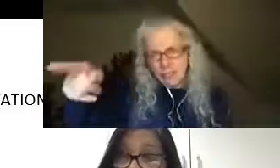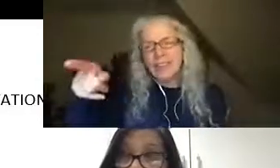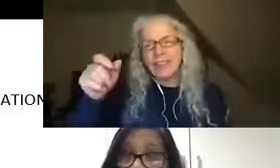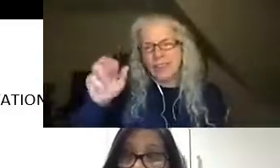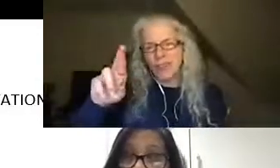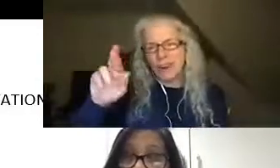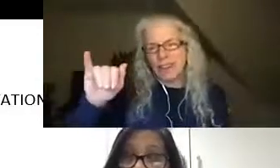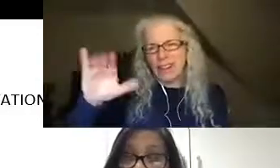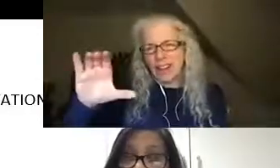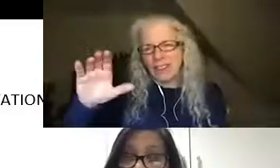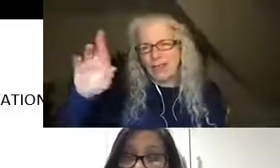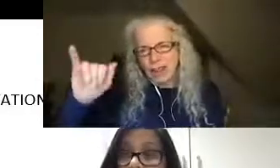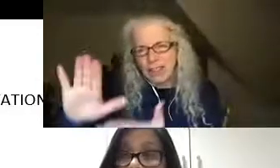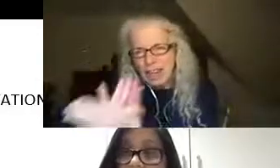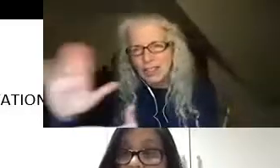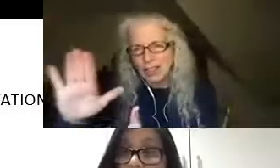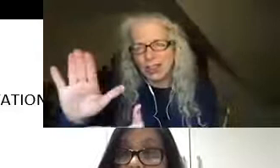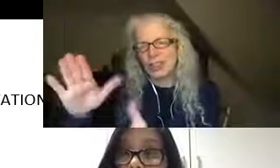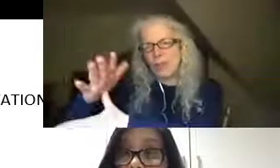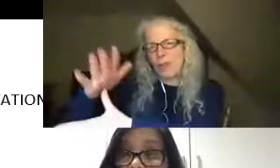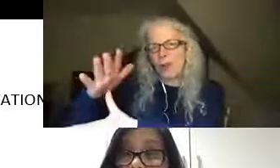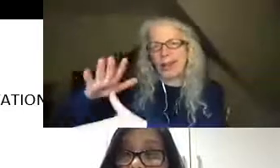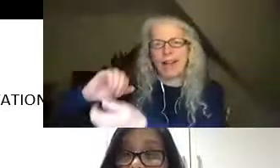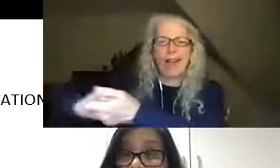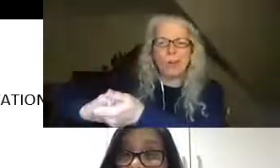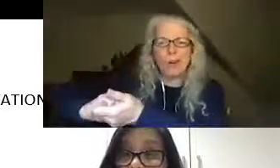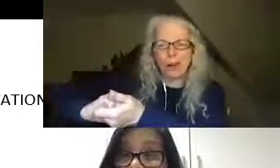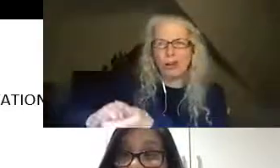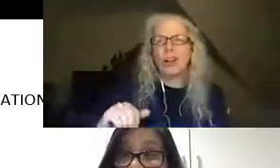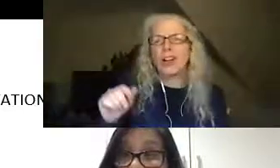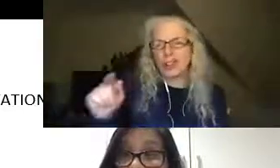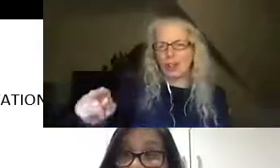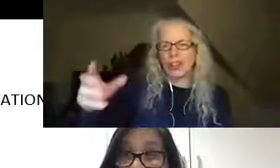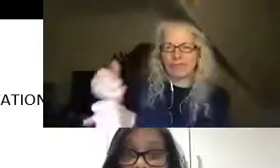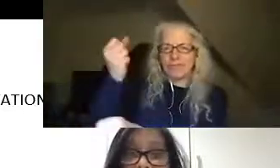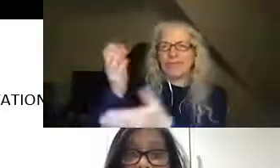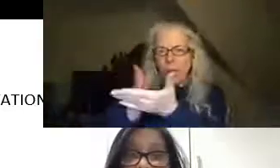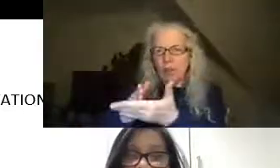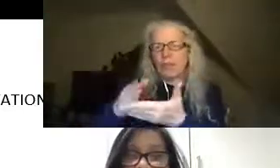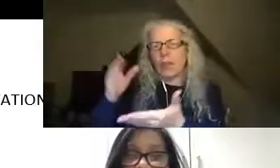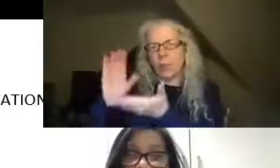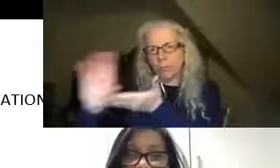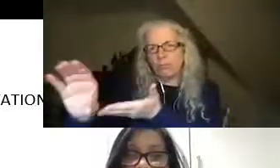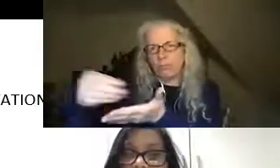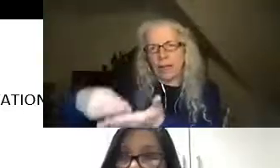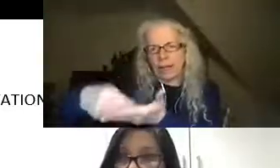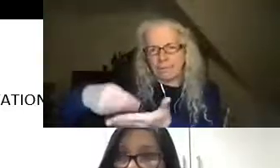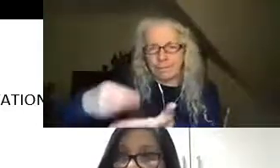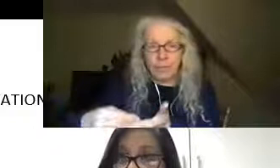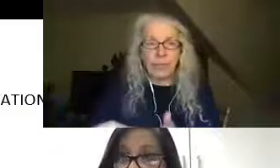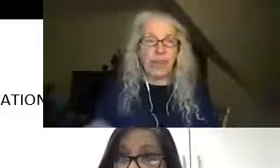College and who was granted the subaward under this grant. As of